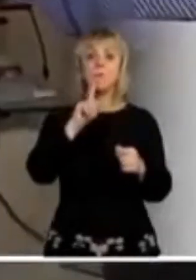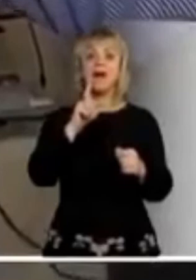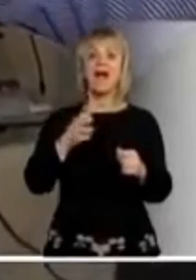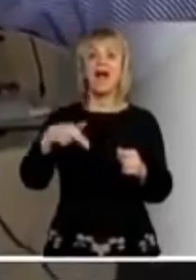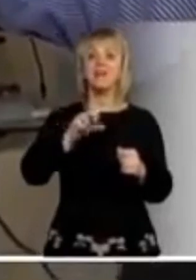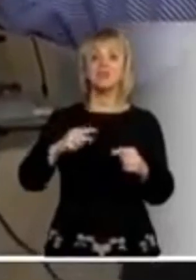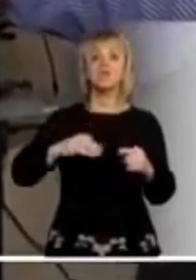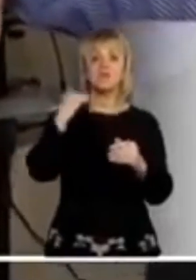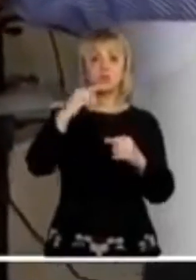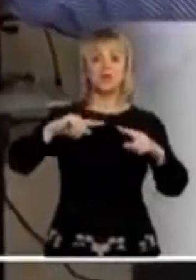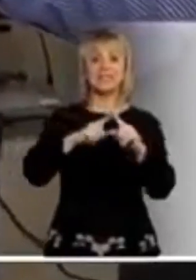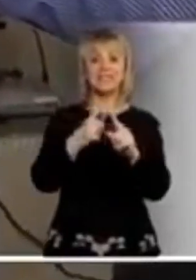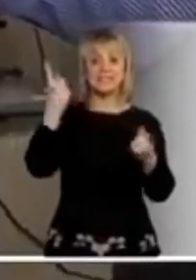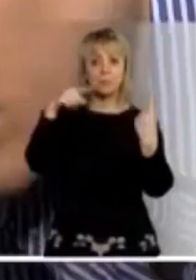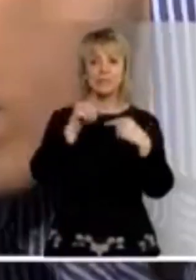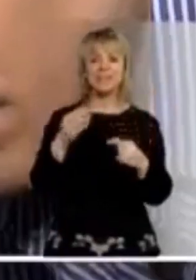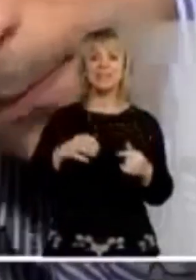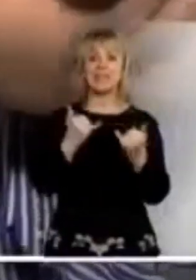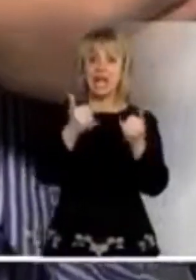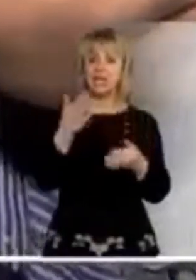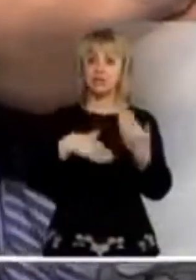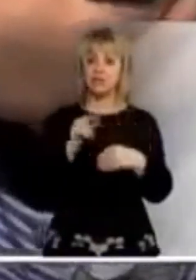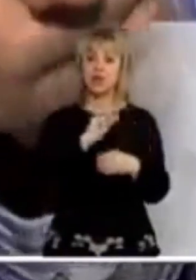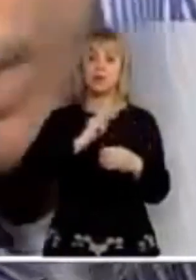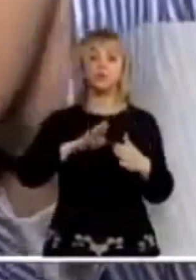So far, the authors of some high-tech inventions are driven by